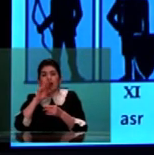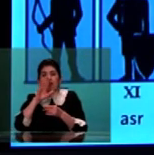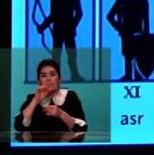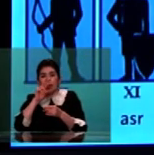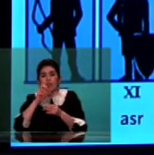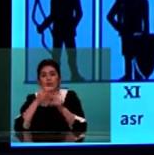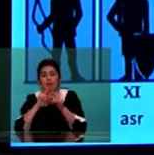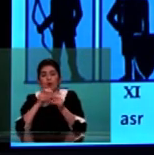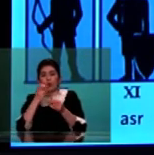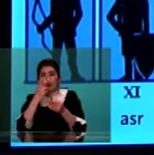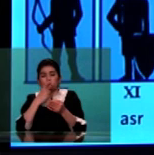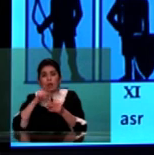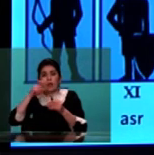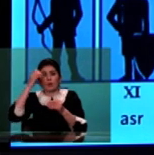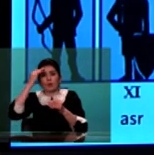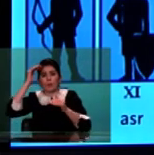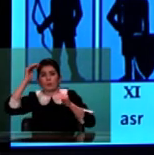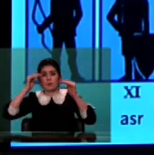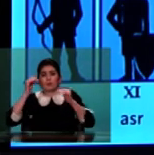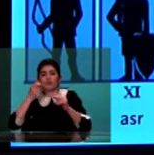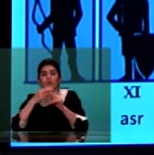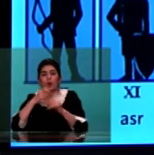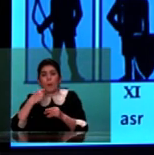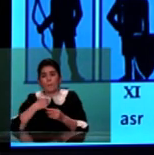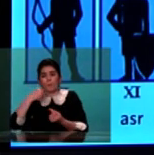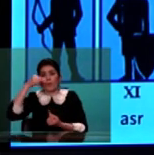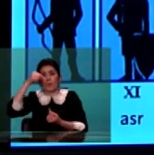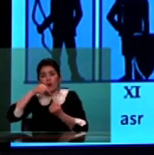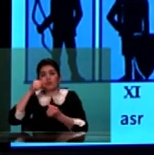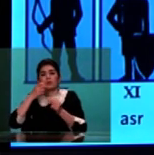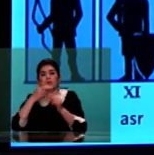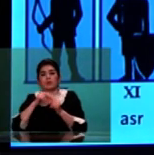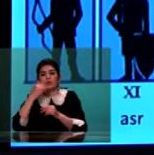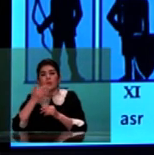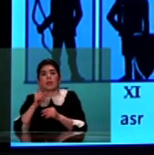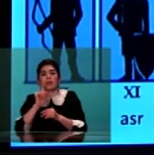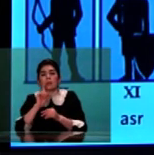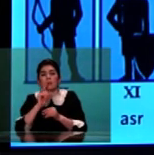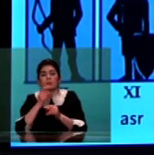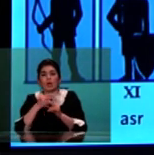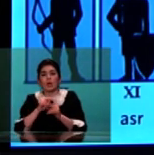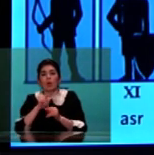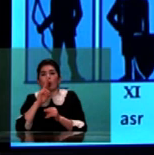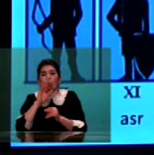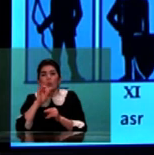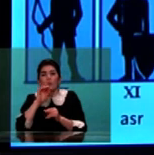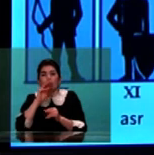shu intervaldagi bo'ylar bizga mos tushar ekan. Demak, u nima bo'ladi? Kutilma